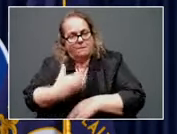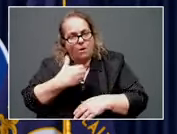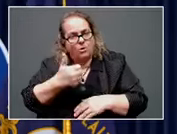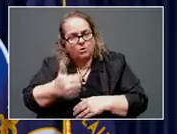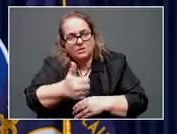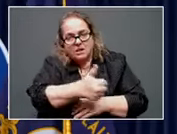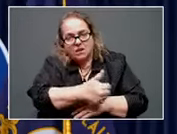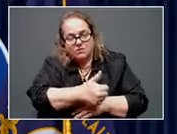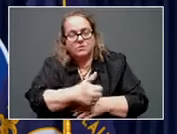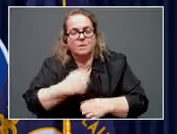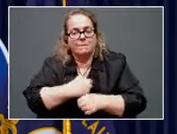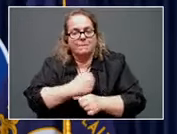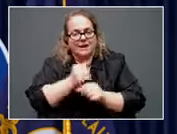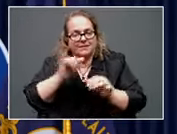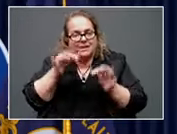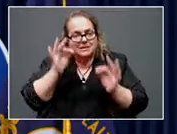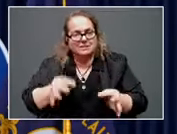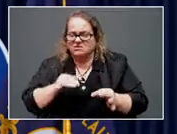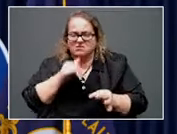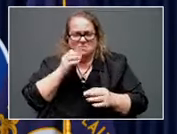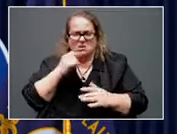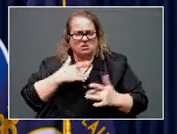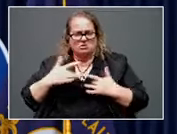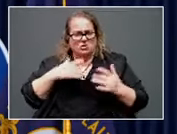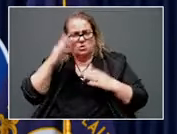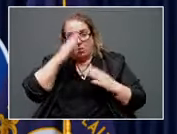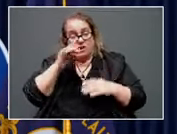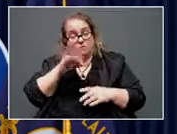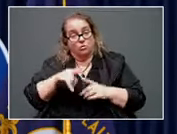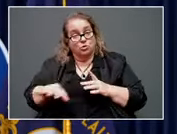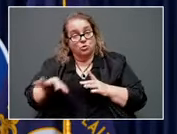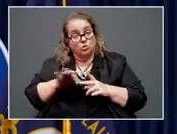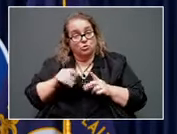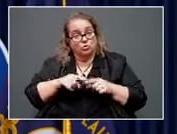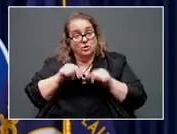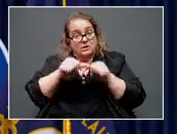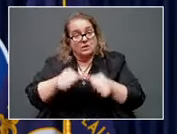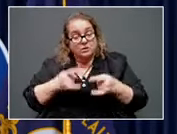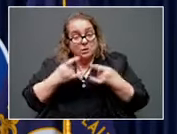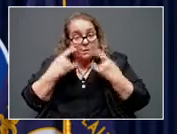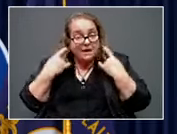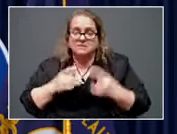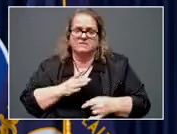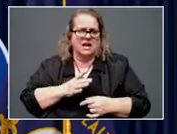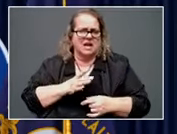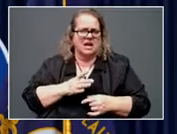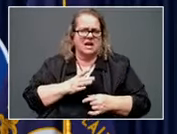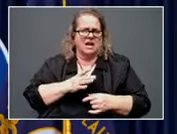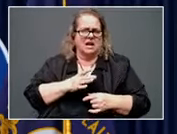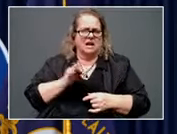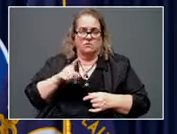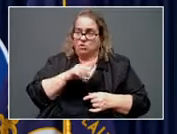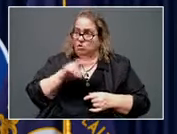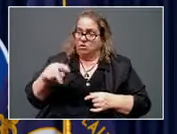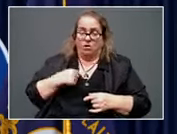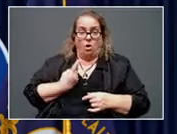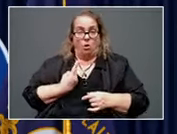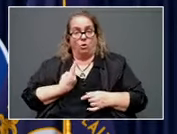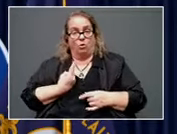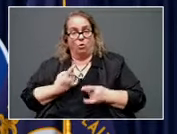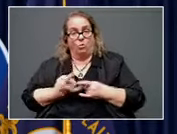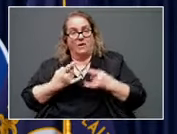decision. Don't be worried if you choose to continue to wear a mask. If you look around and you feel like you're the only person wearing it,